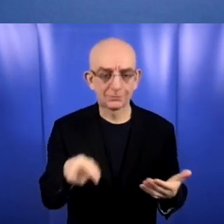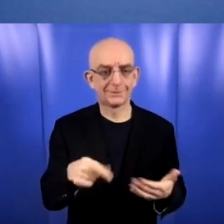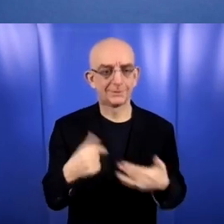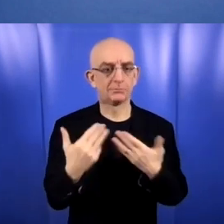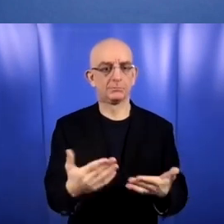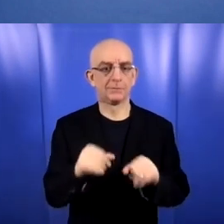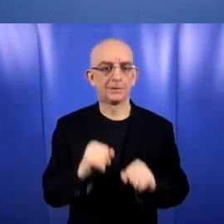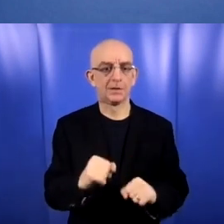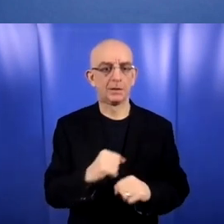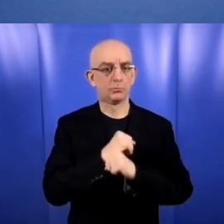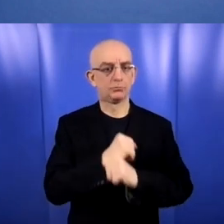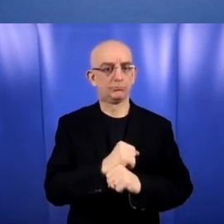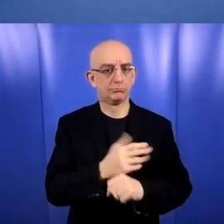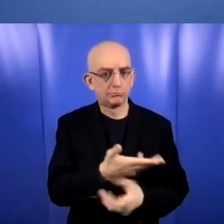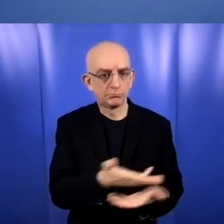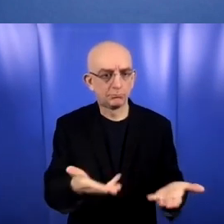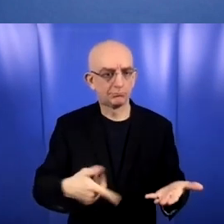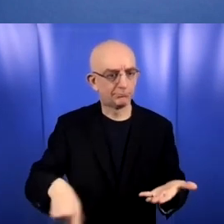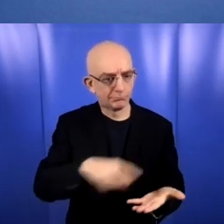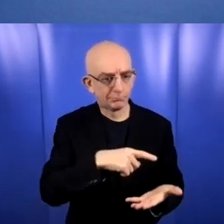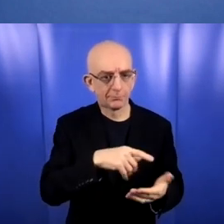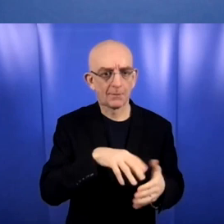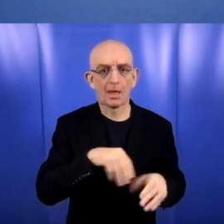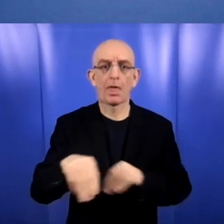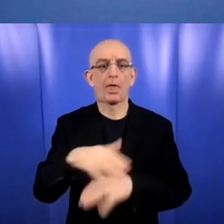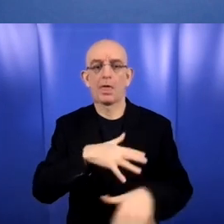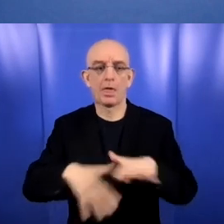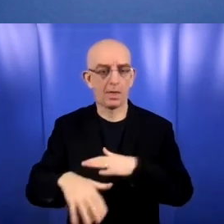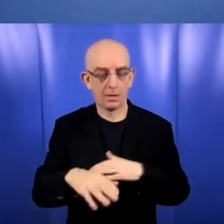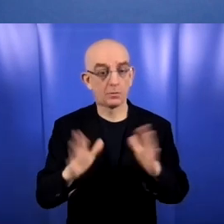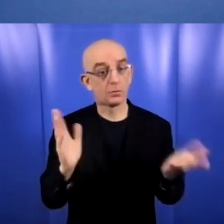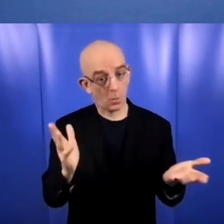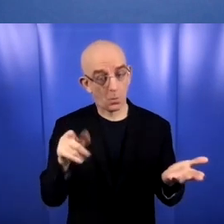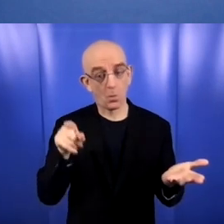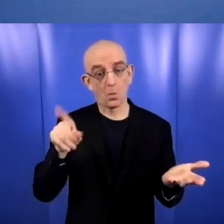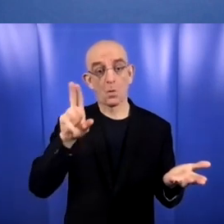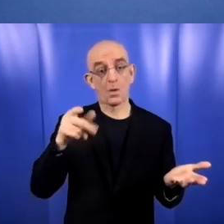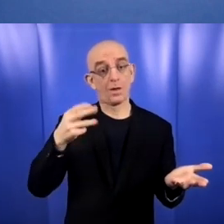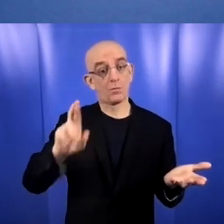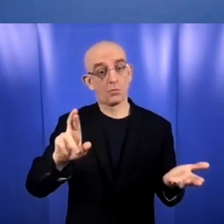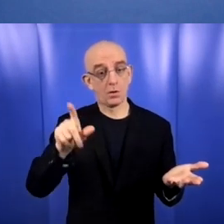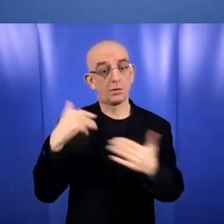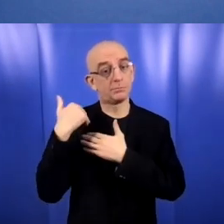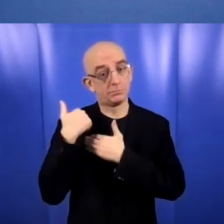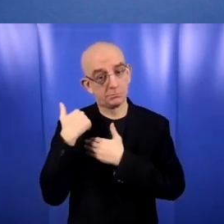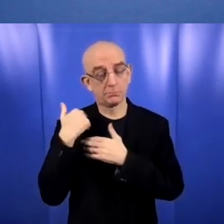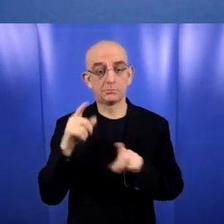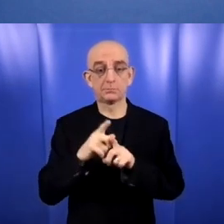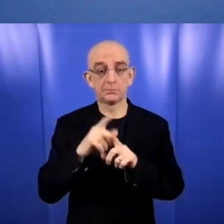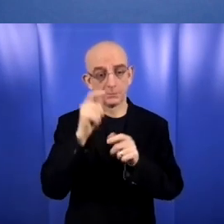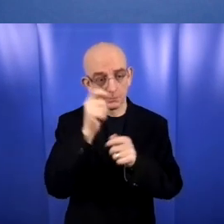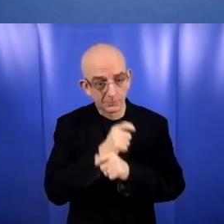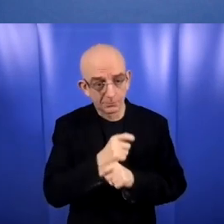to refugees, internally displaced persons, and stateless persons should, if